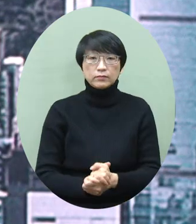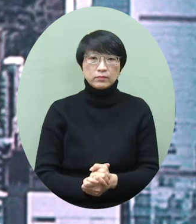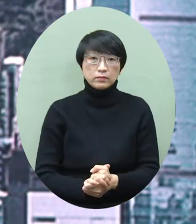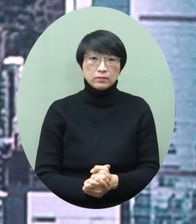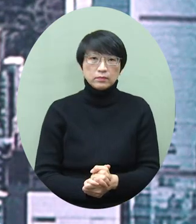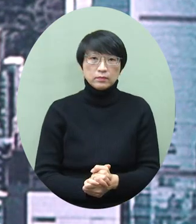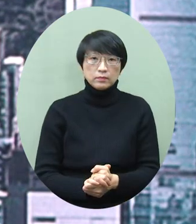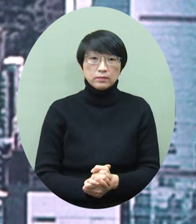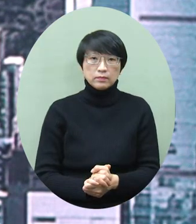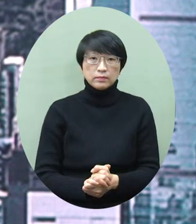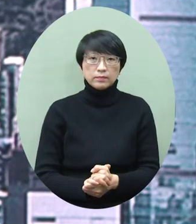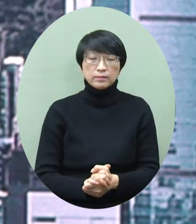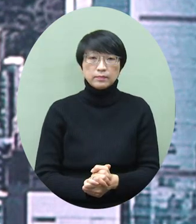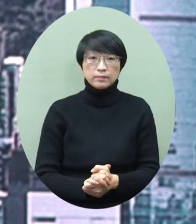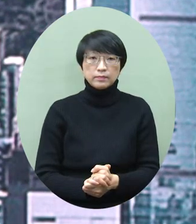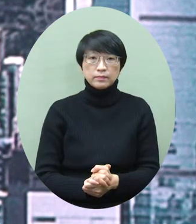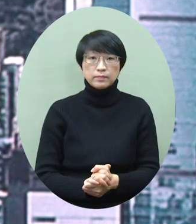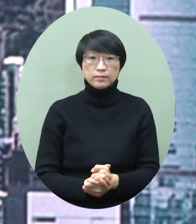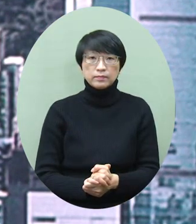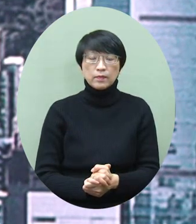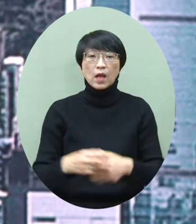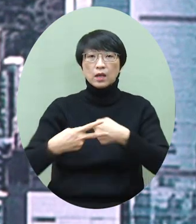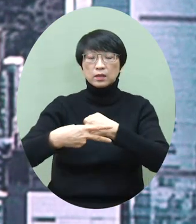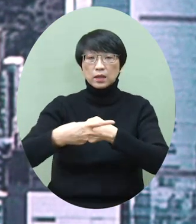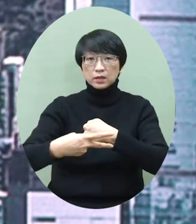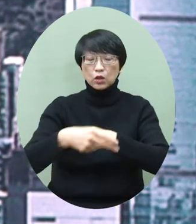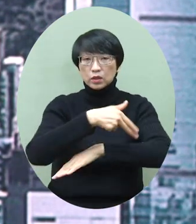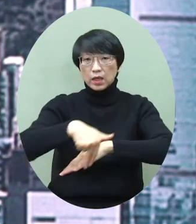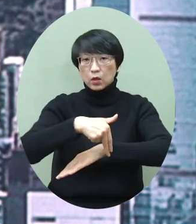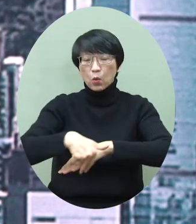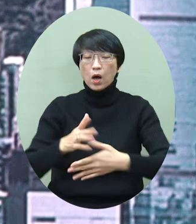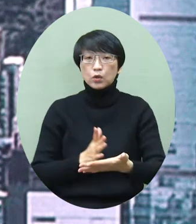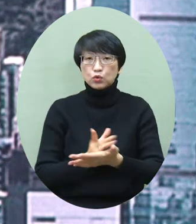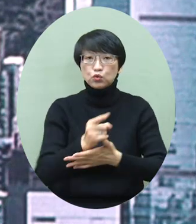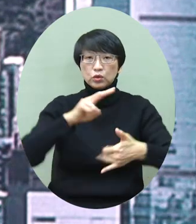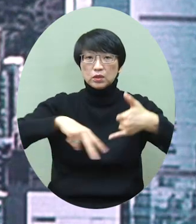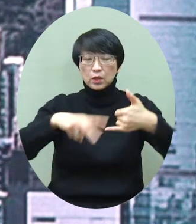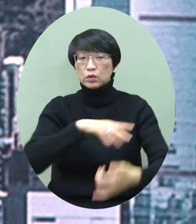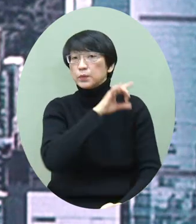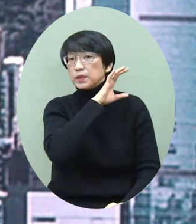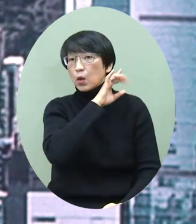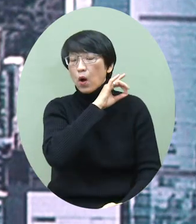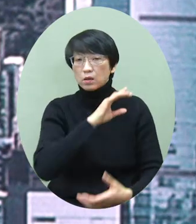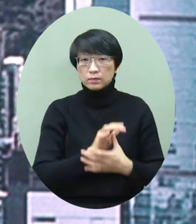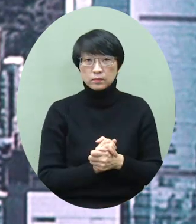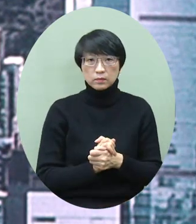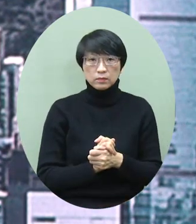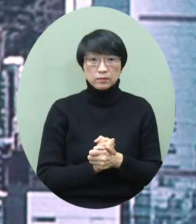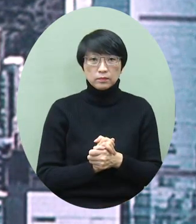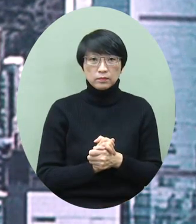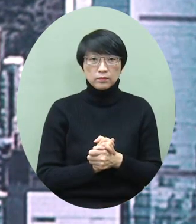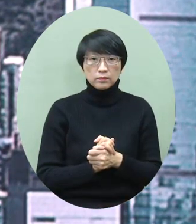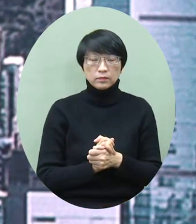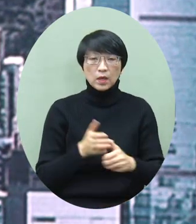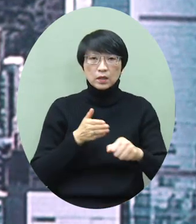selections for the second round designated hotel schemes, we now have over